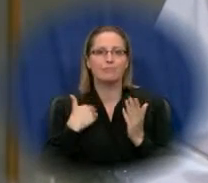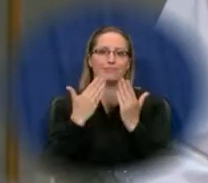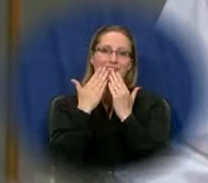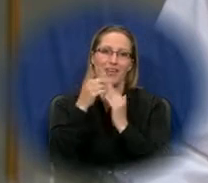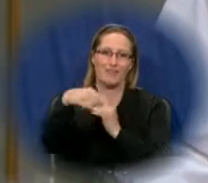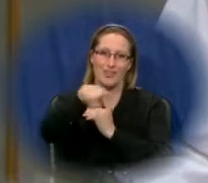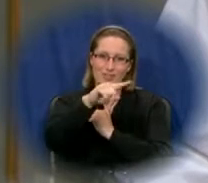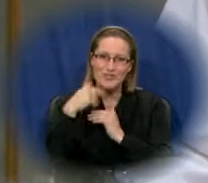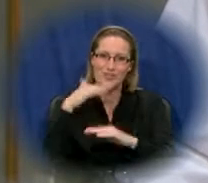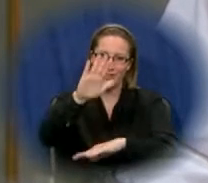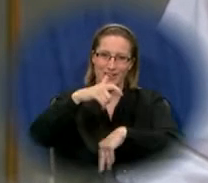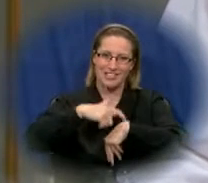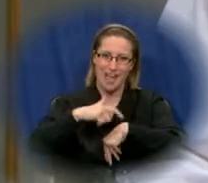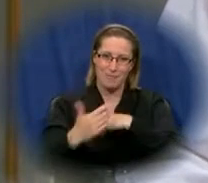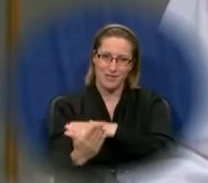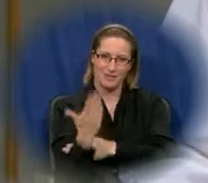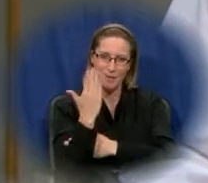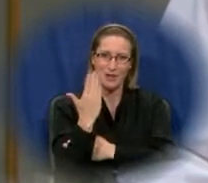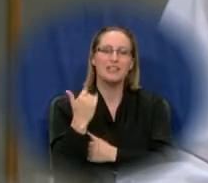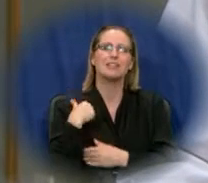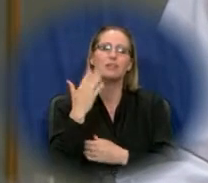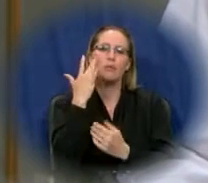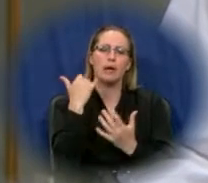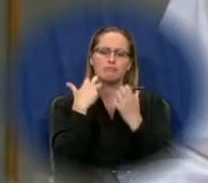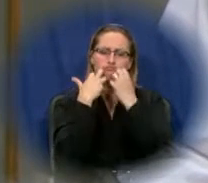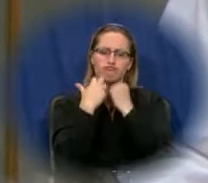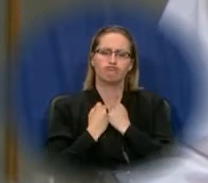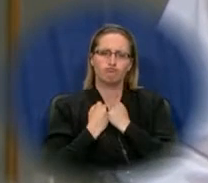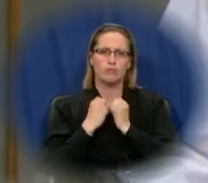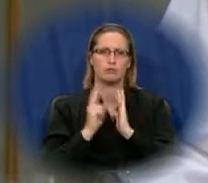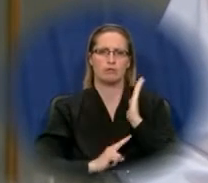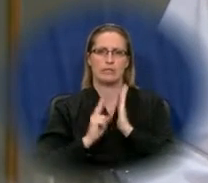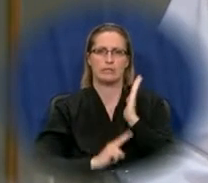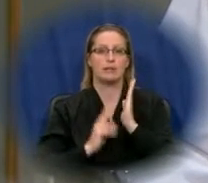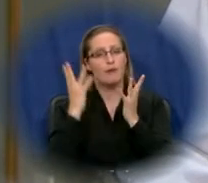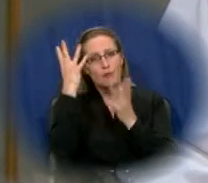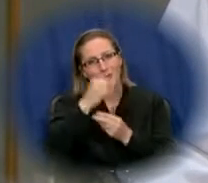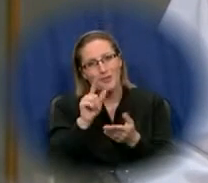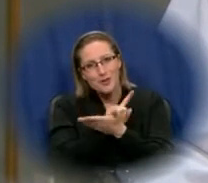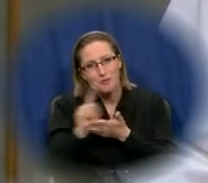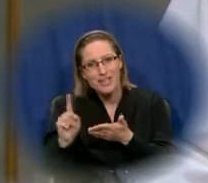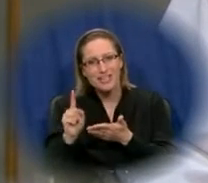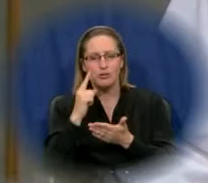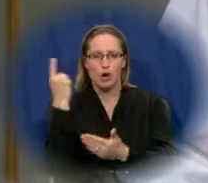you for sharing your time with us this morning for the sacred liturgy. Have